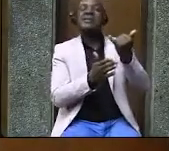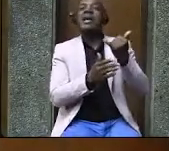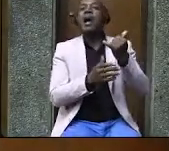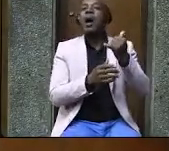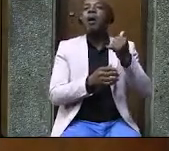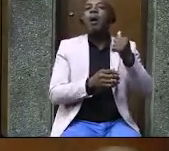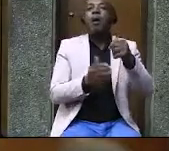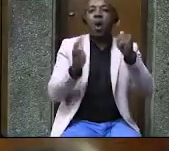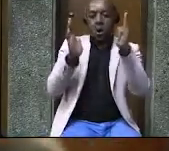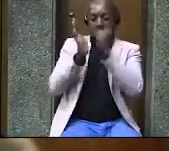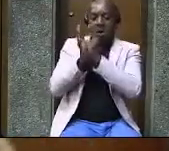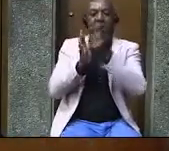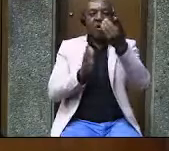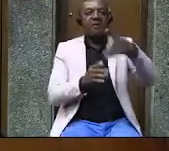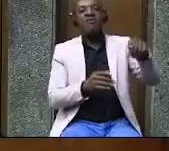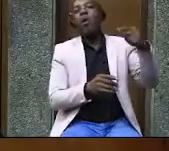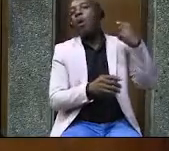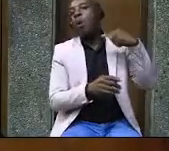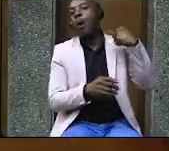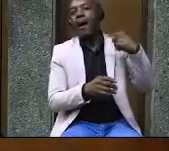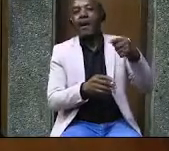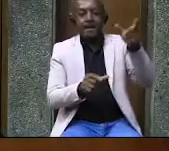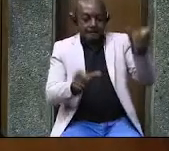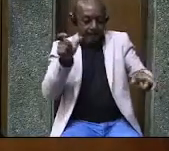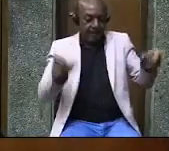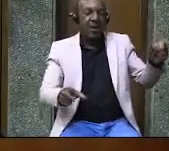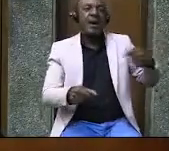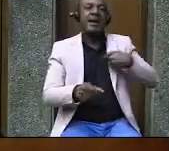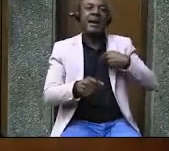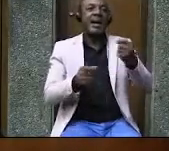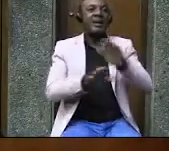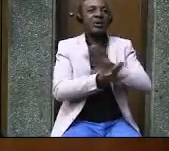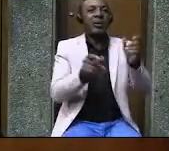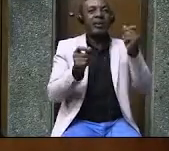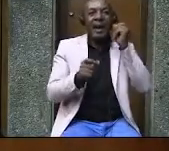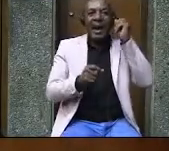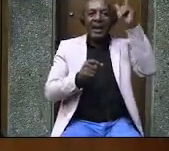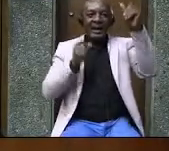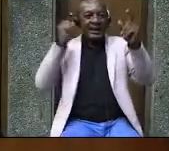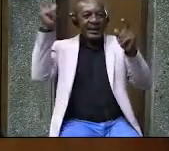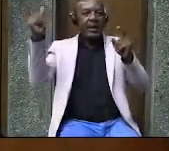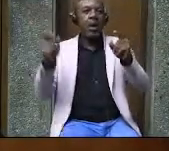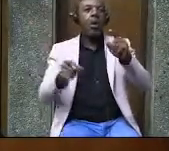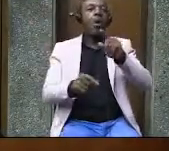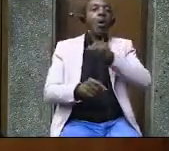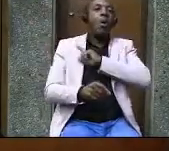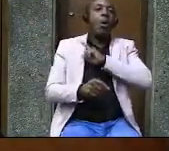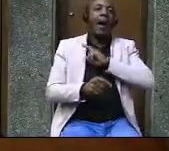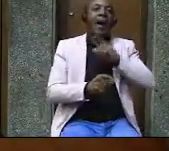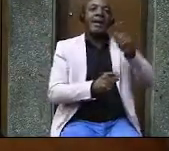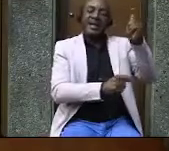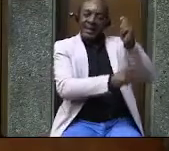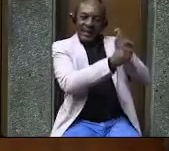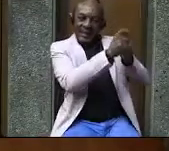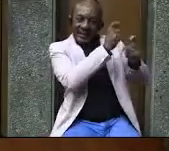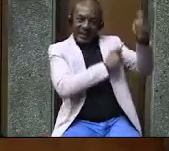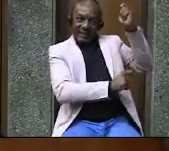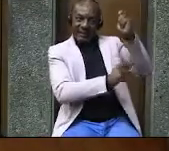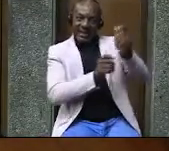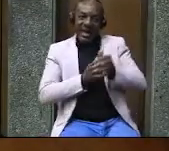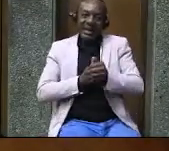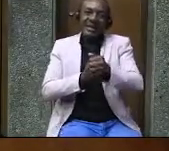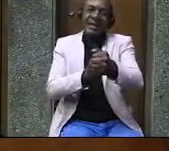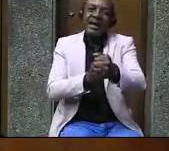white people. Now, hakutli sisi hape hore, why are not traditional leaders not mentioned in this? Because rona re le